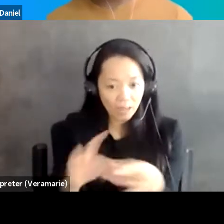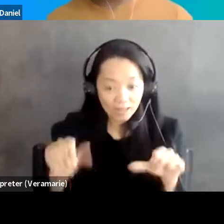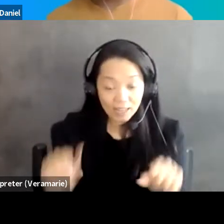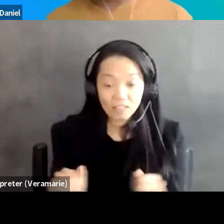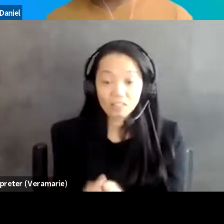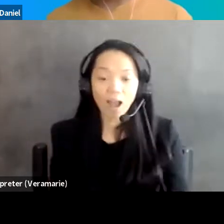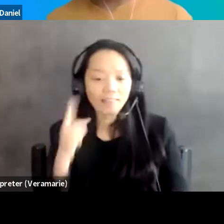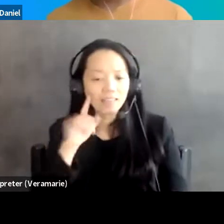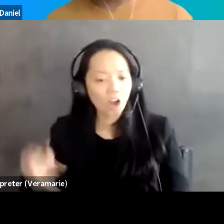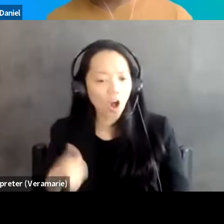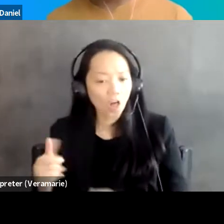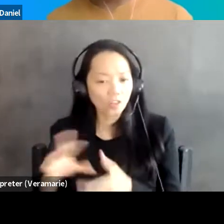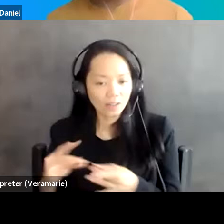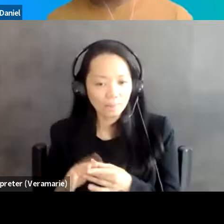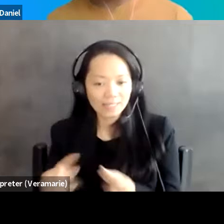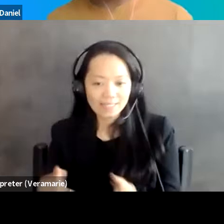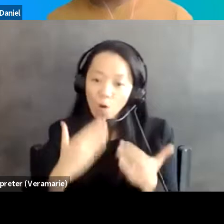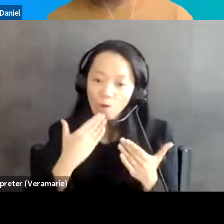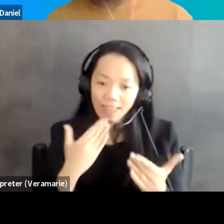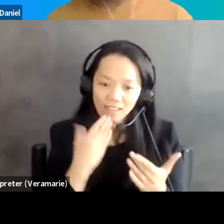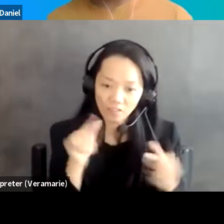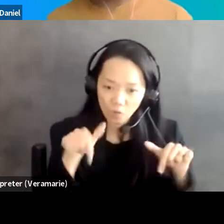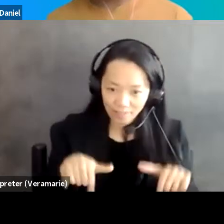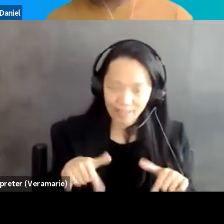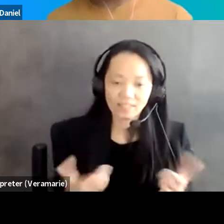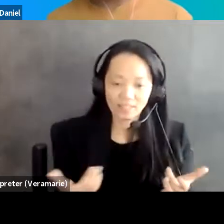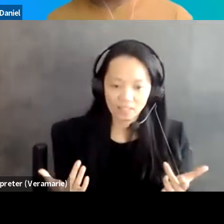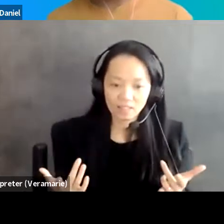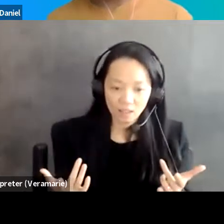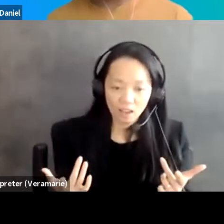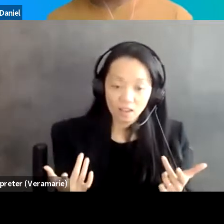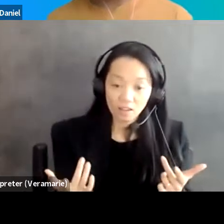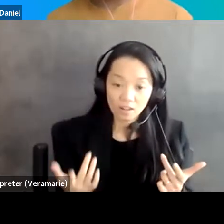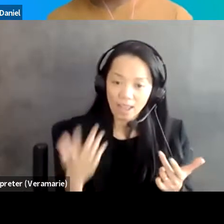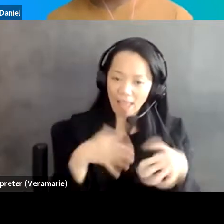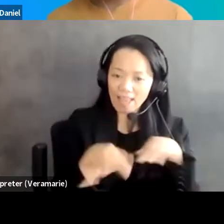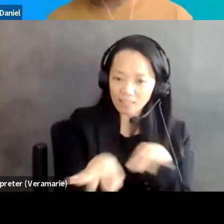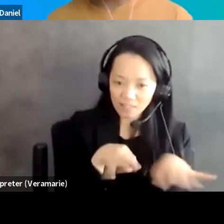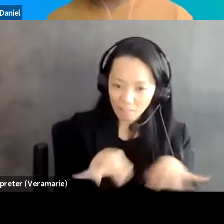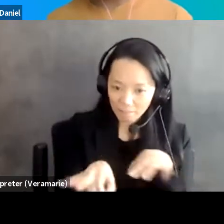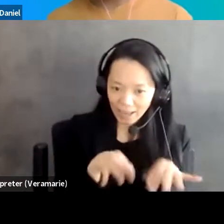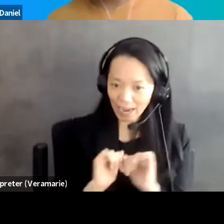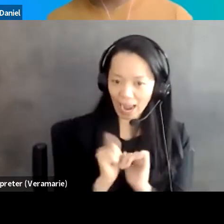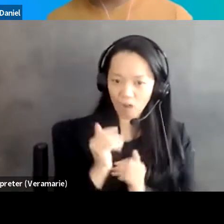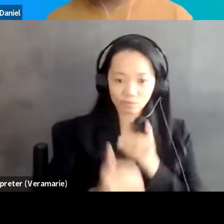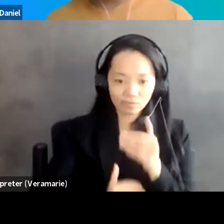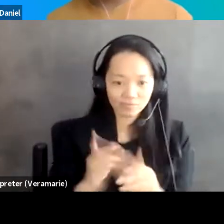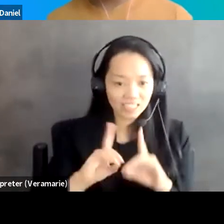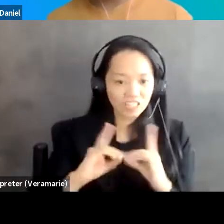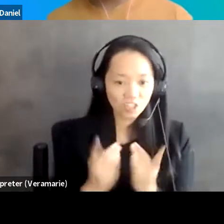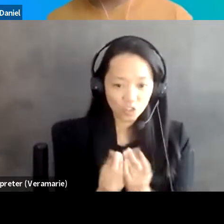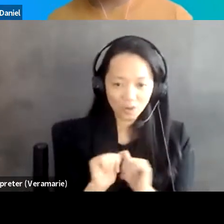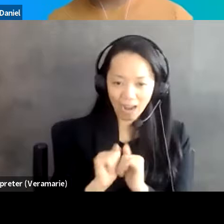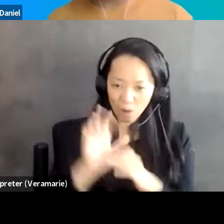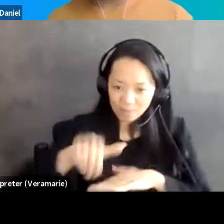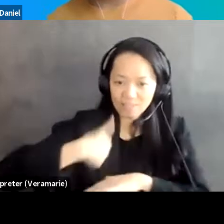question. Thanking you for this and the walkthrough of how a district can be